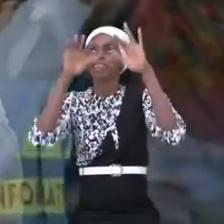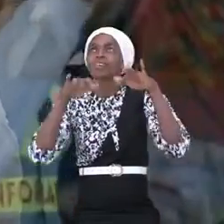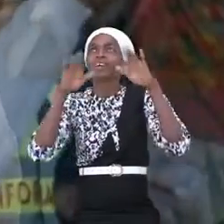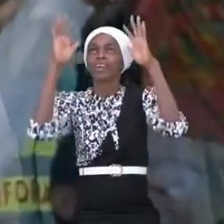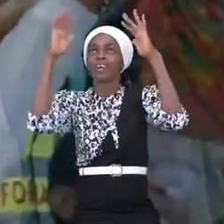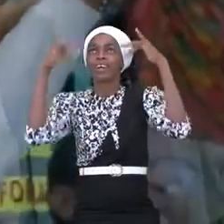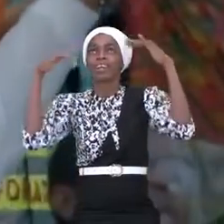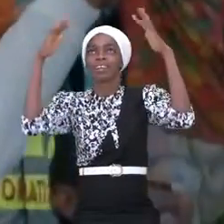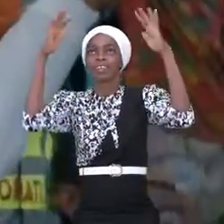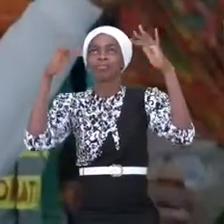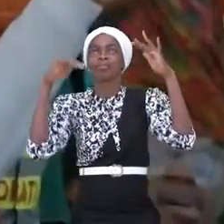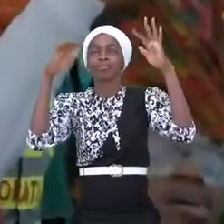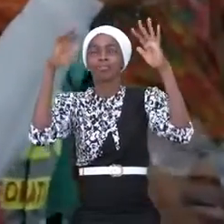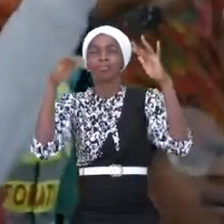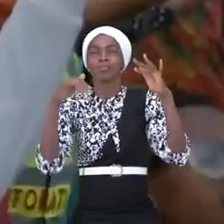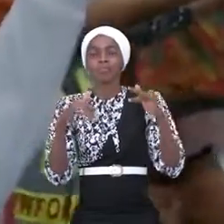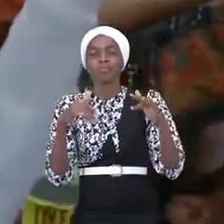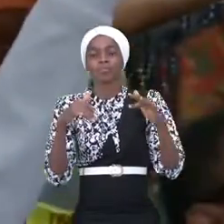Let it rain.